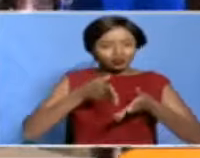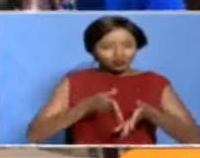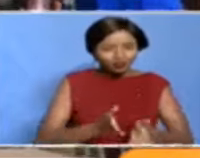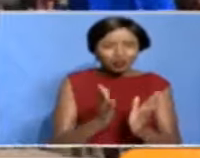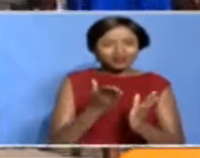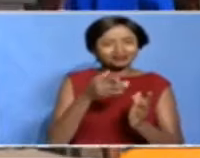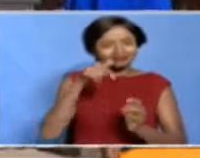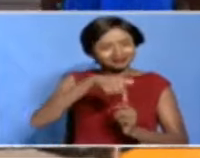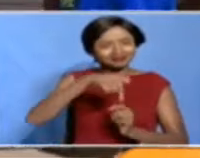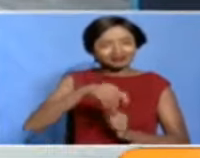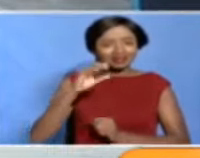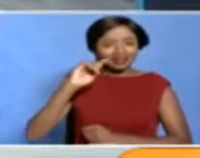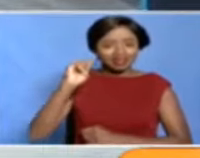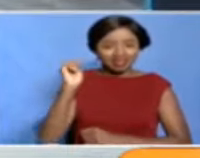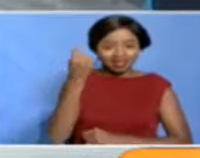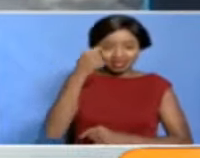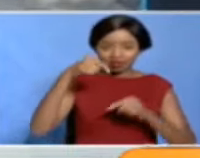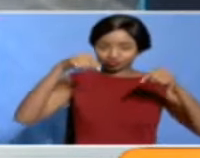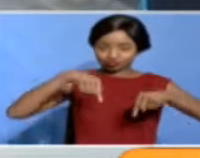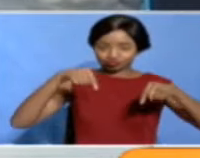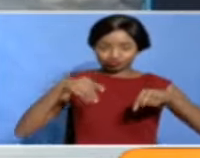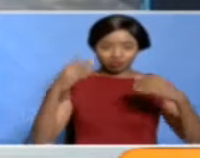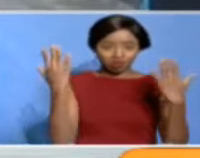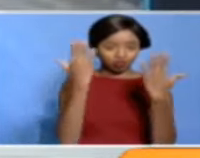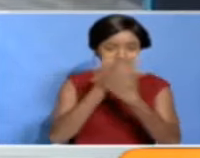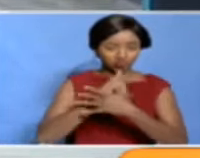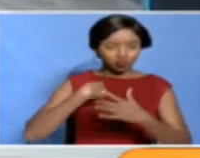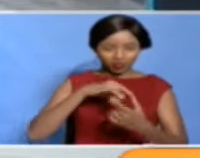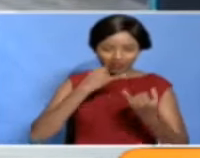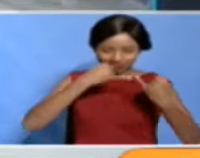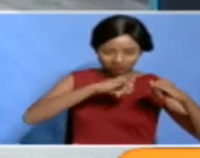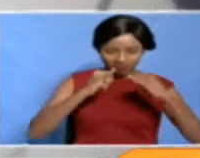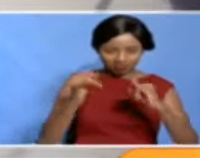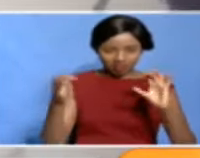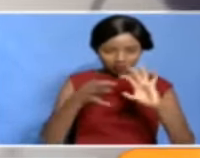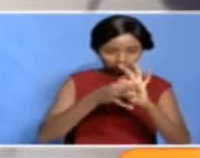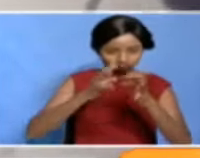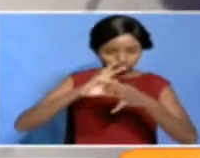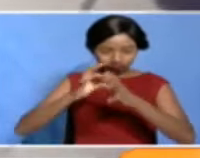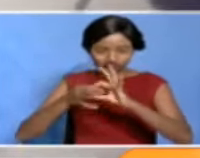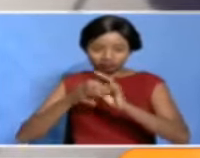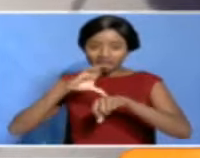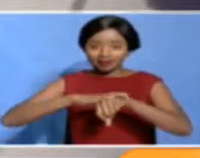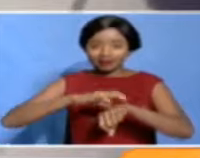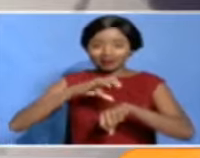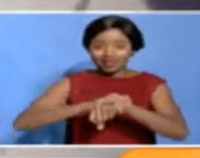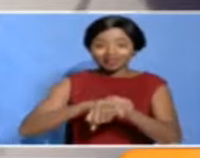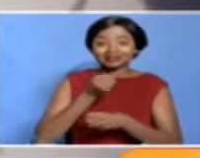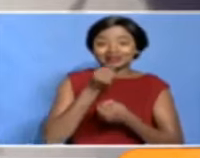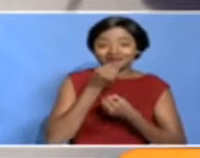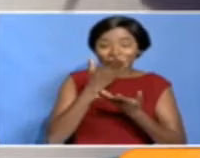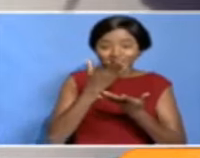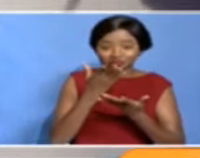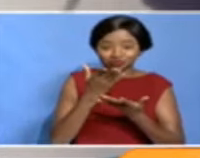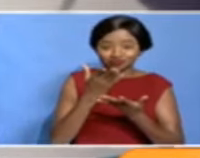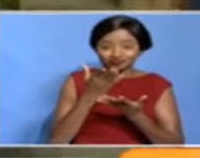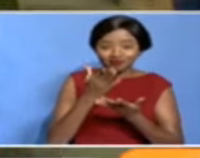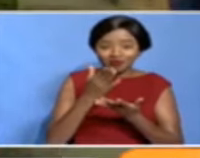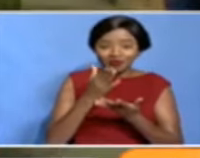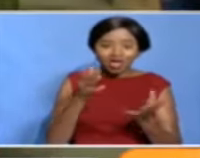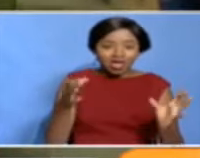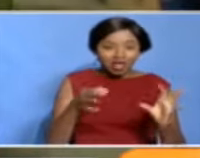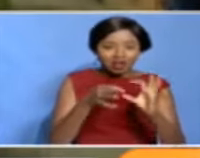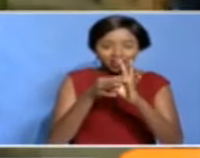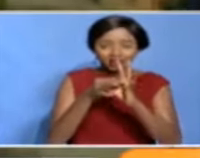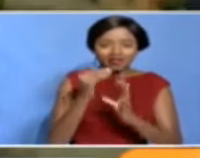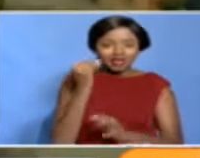inside Kenya? That's right. Tonight, we connect the dots in our in-depth investigation report, The Isiolo Link, by our